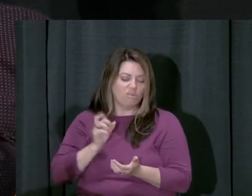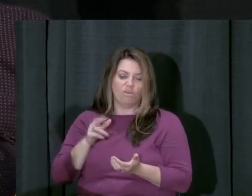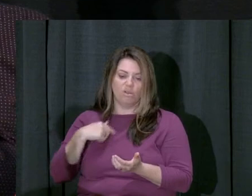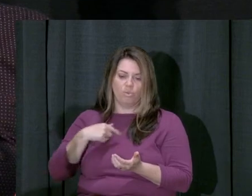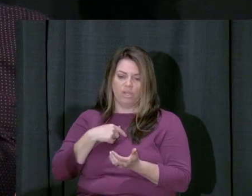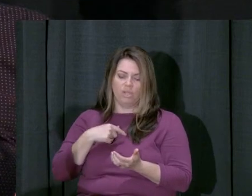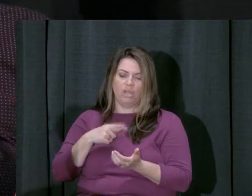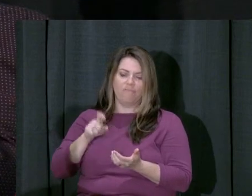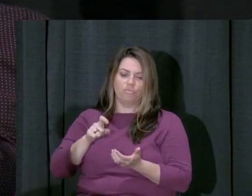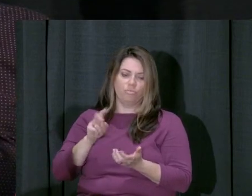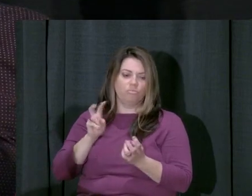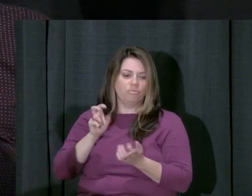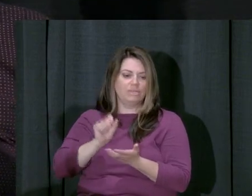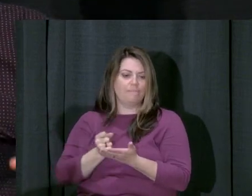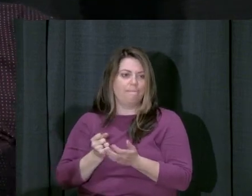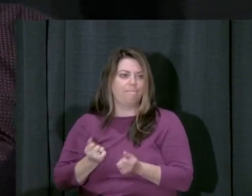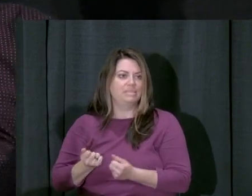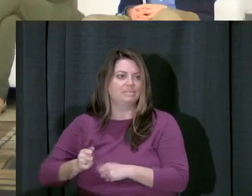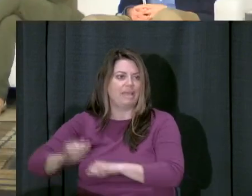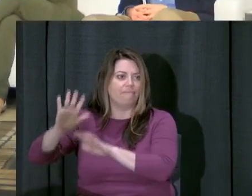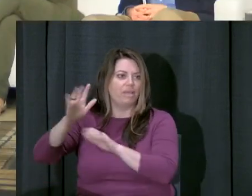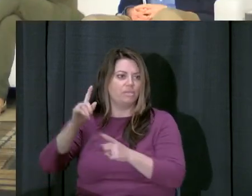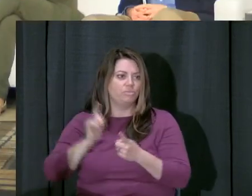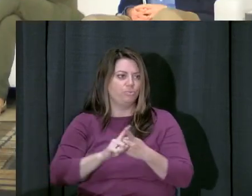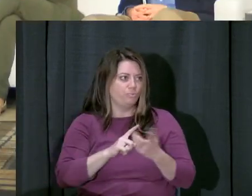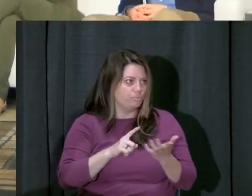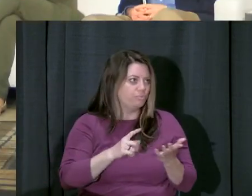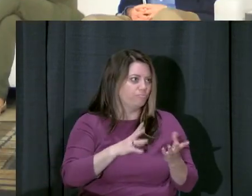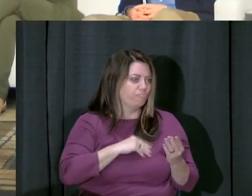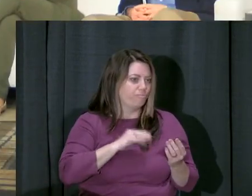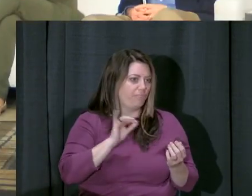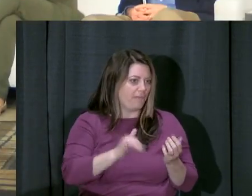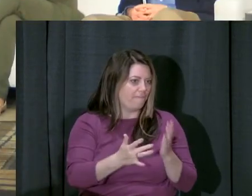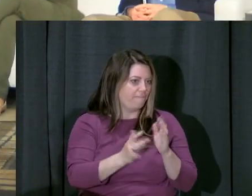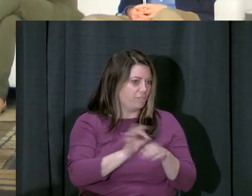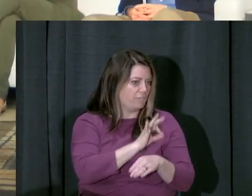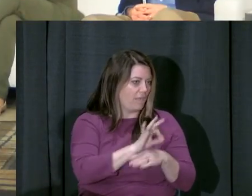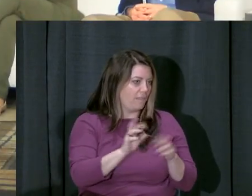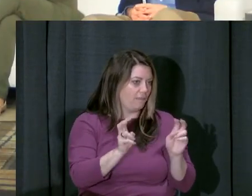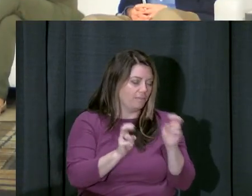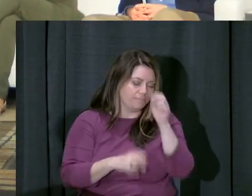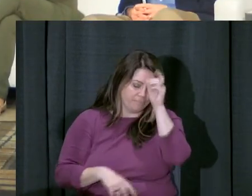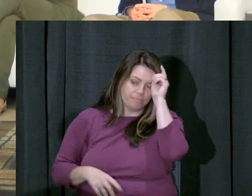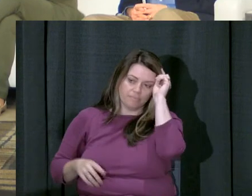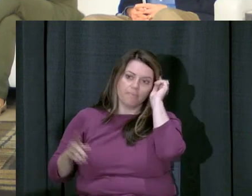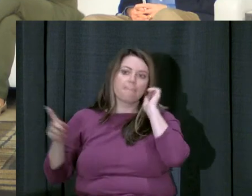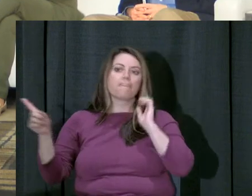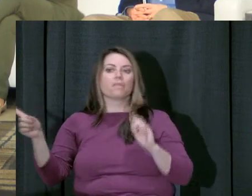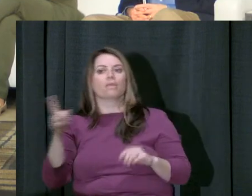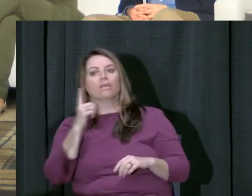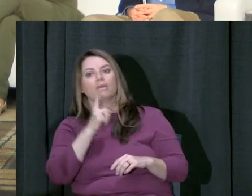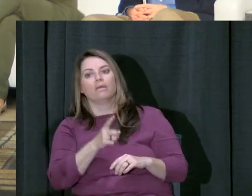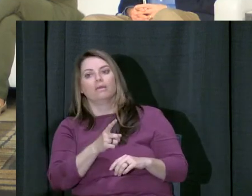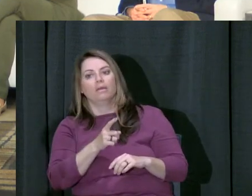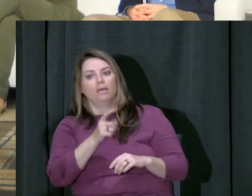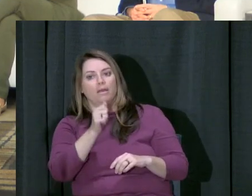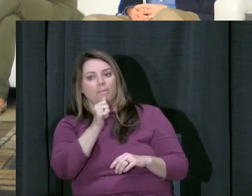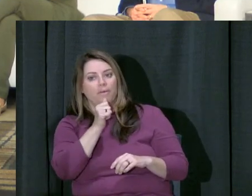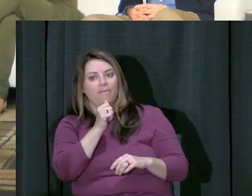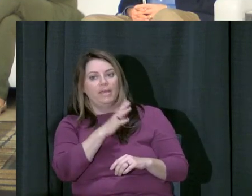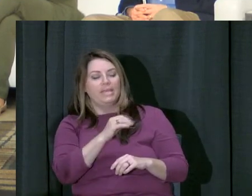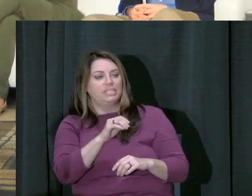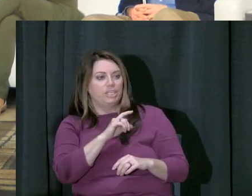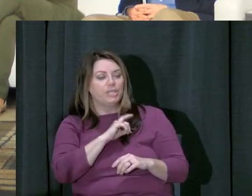new functionalities. So I think that's vital. So privacy and security, not surprising, right? I mean, that seems to be the theme of the century right